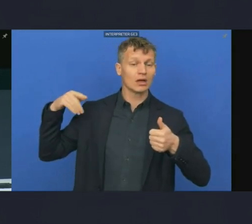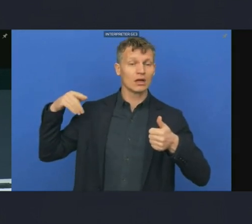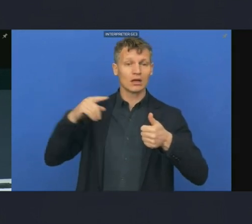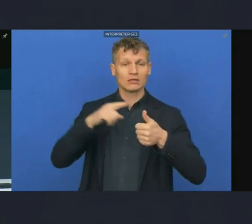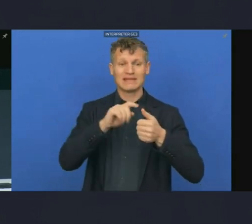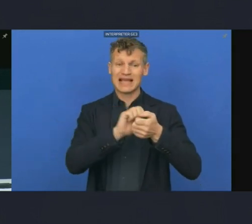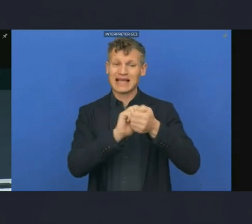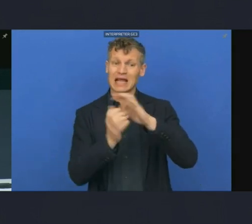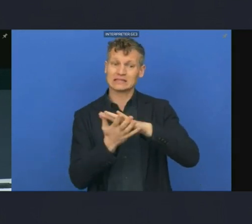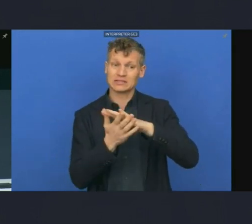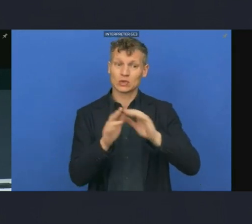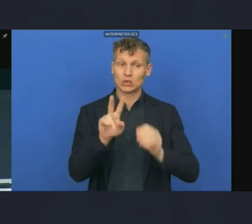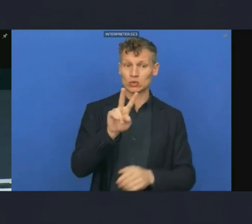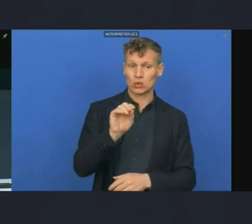Erasmus